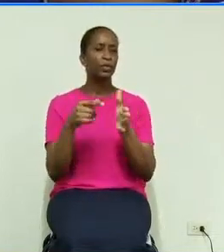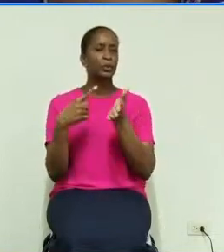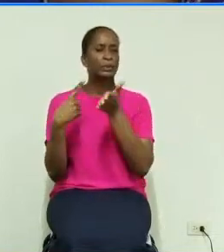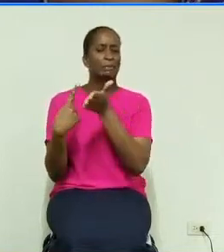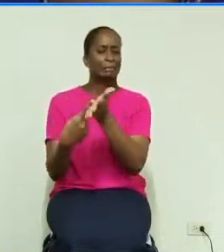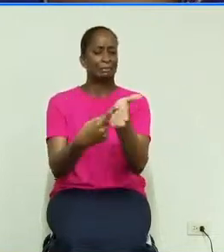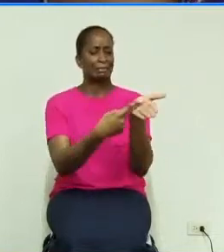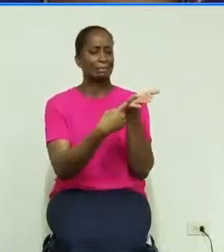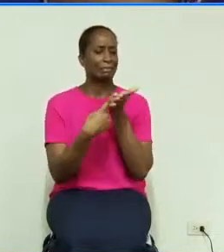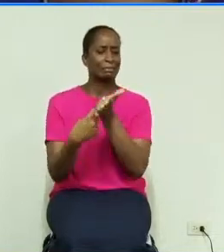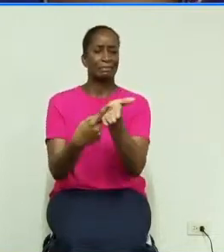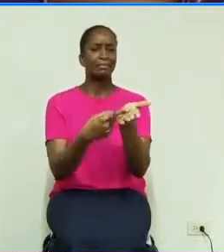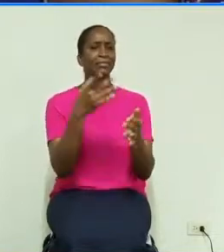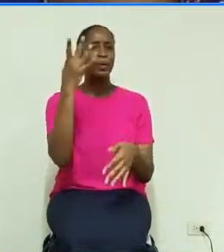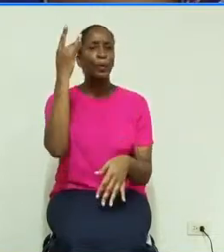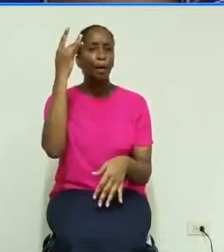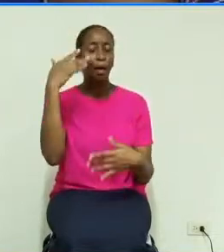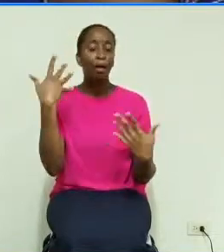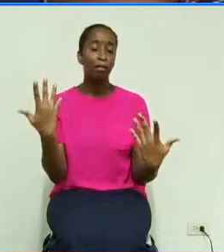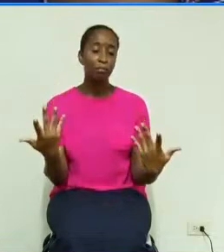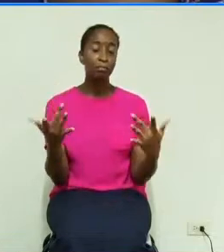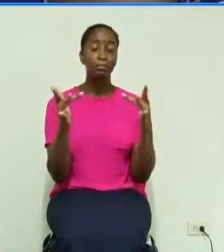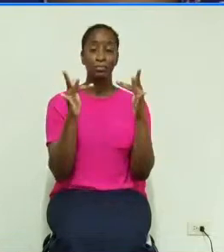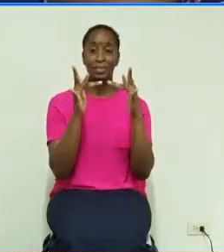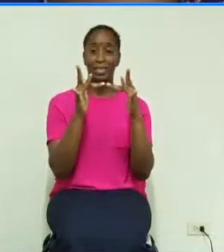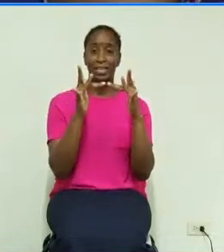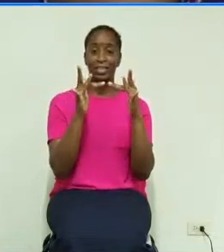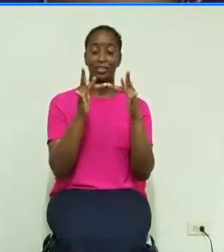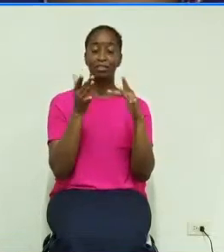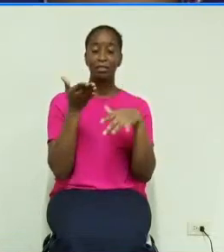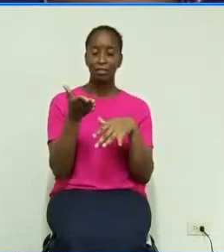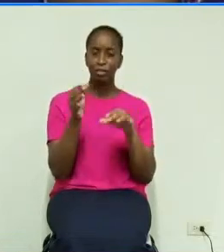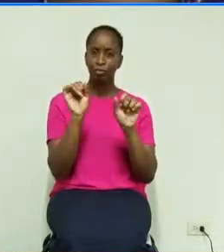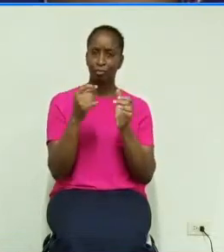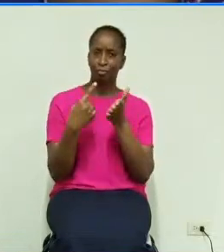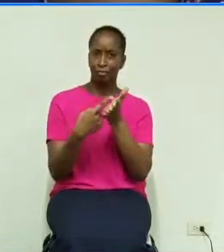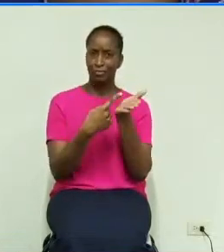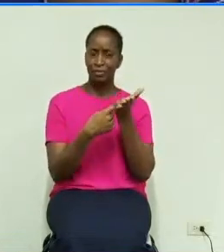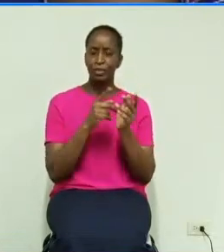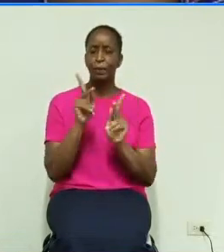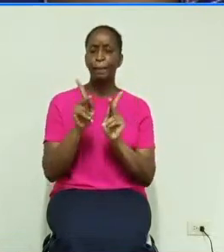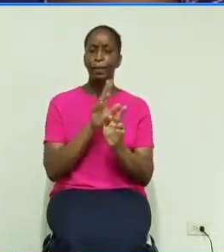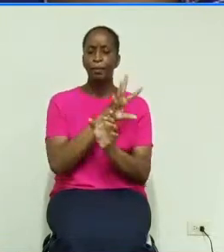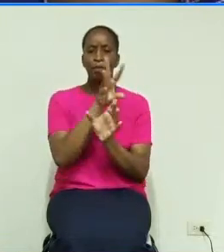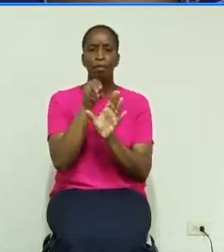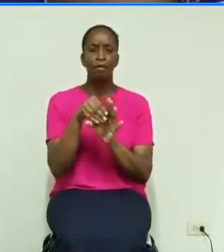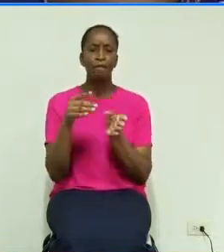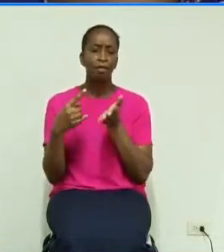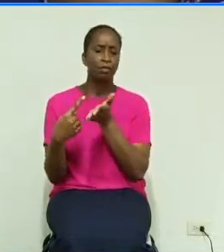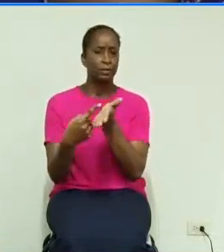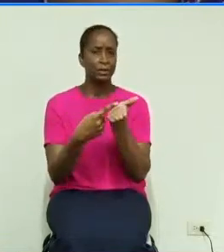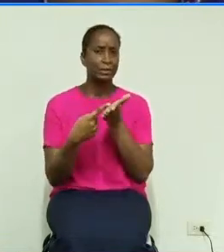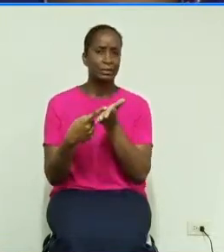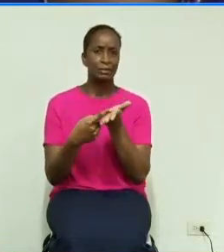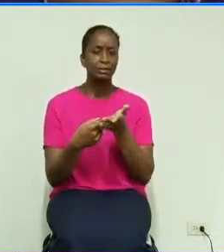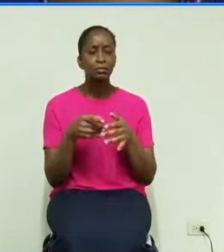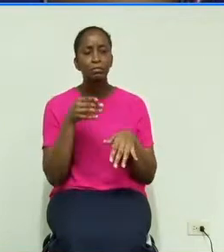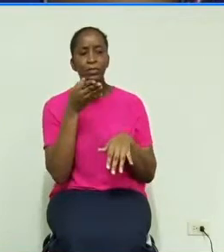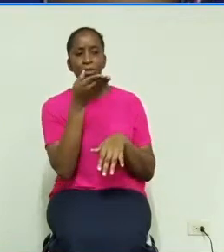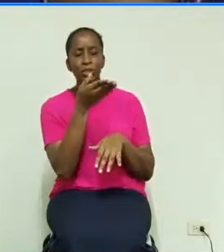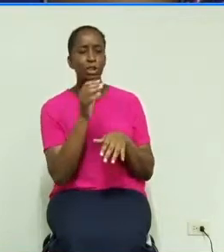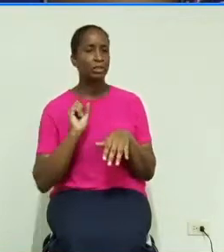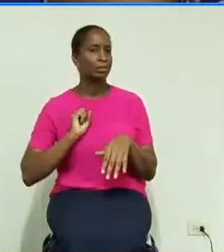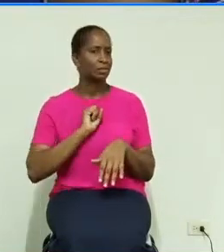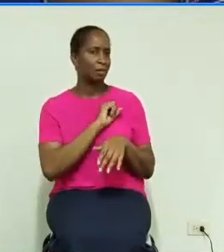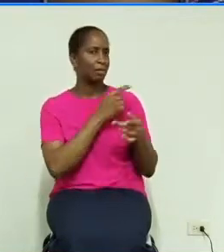there? It is because there is value in the contributions, in the speeches made at the Senate table.